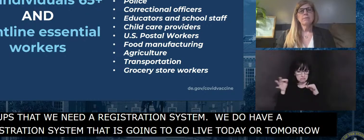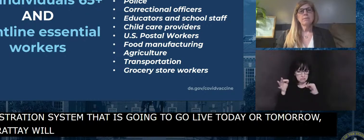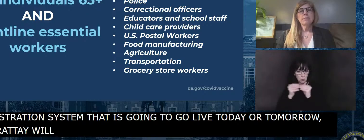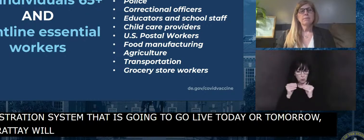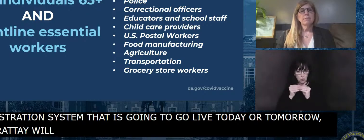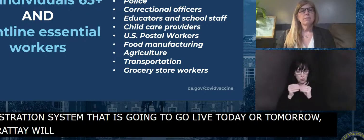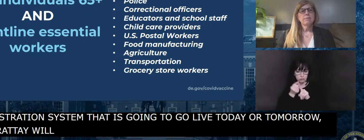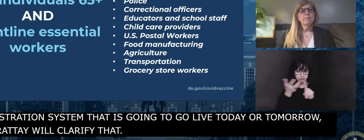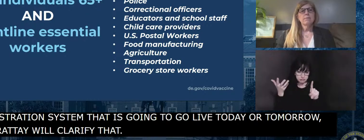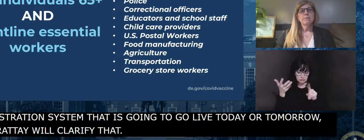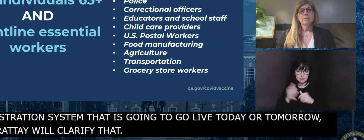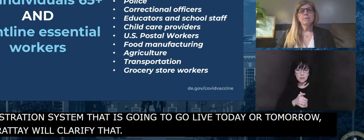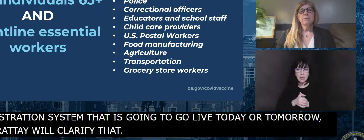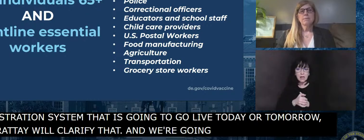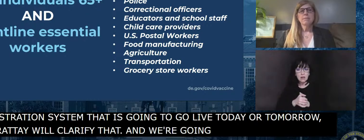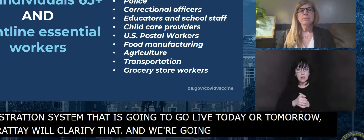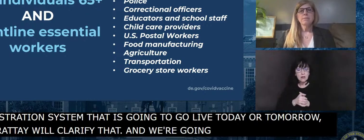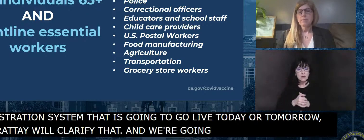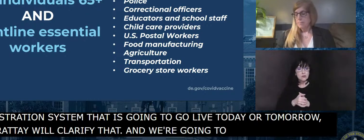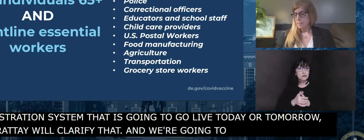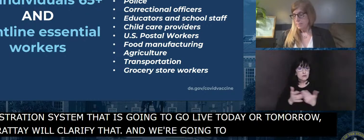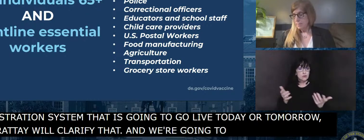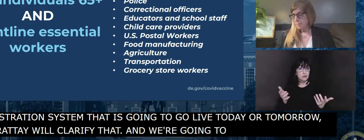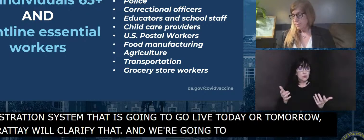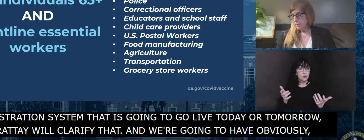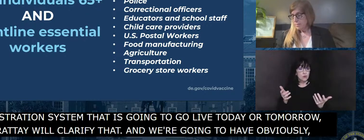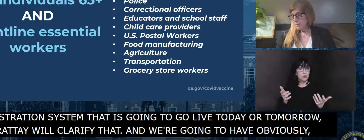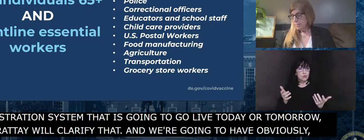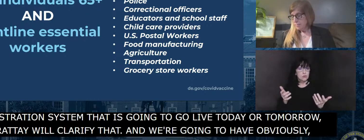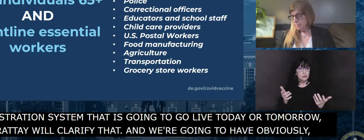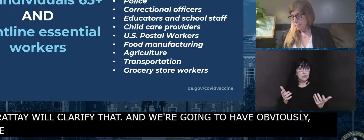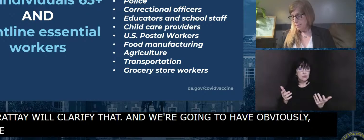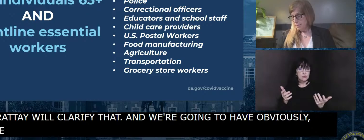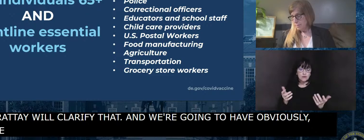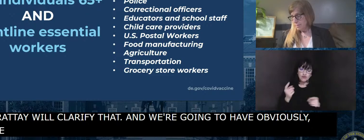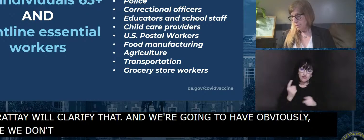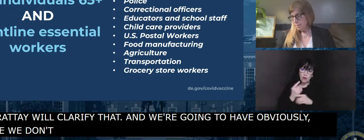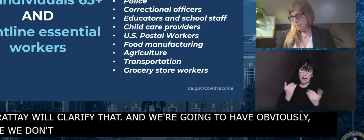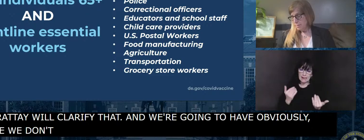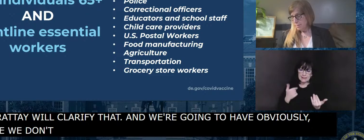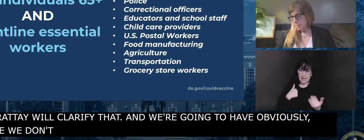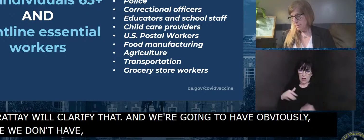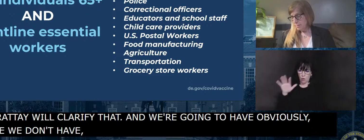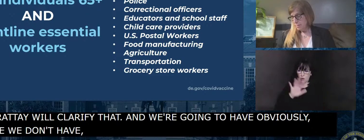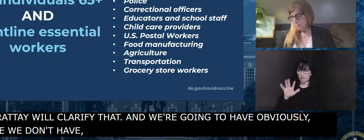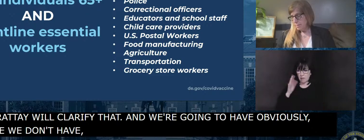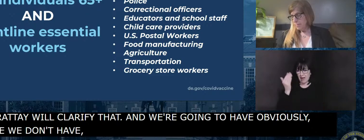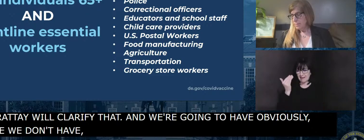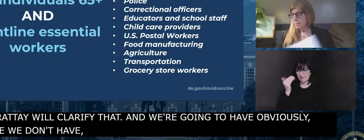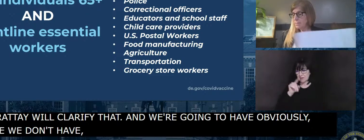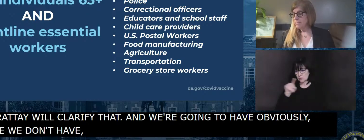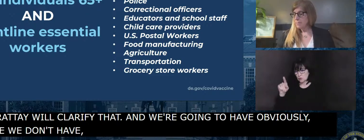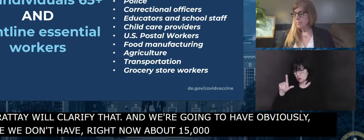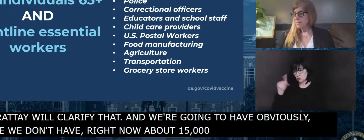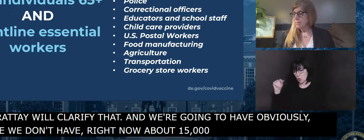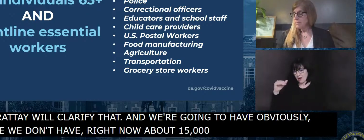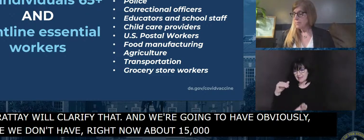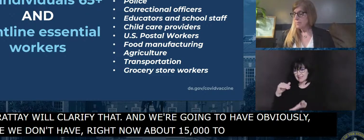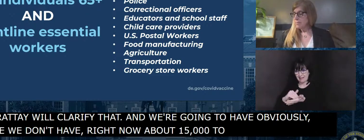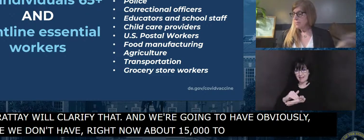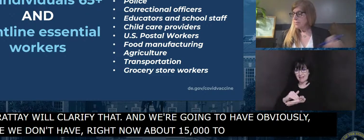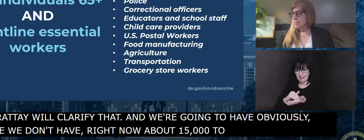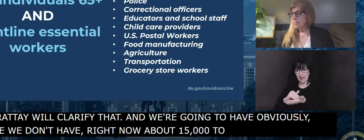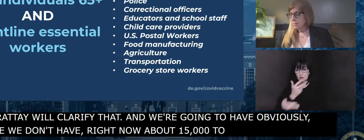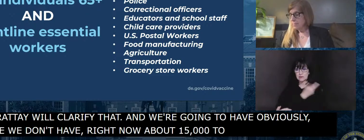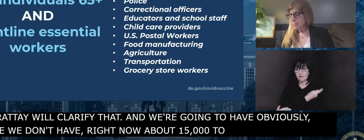going to have, obviously, since we don't have, we're getting right now about 15,000 to 20,000 new doses a week